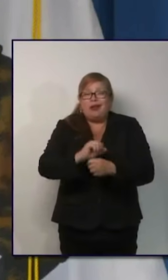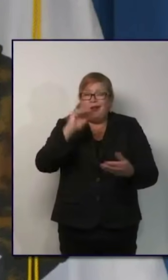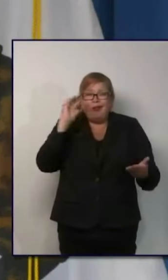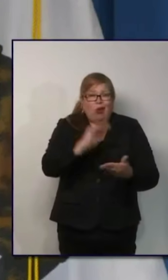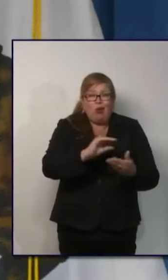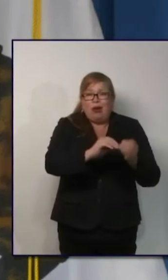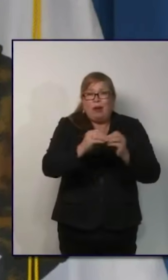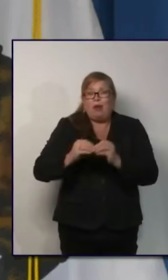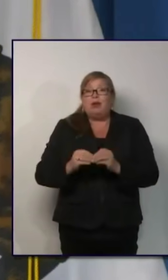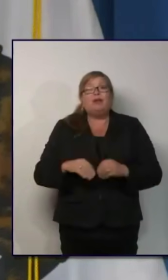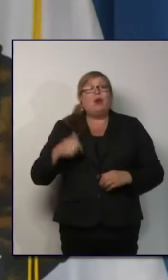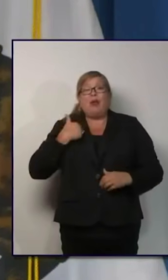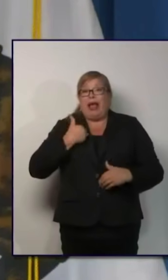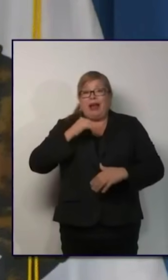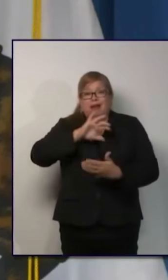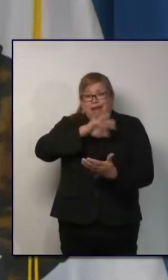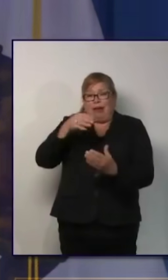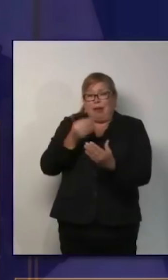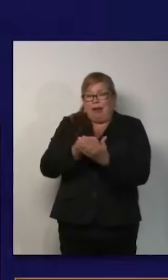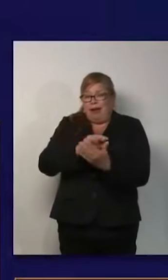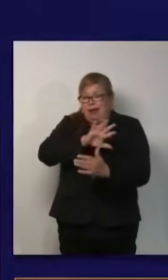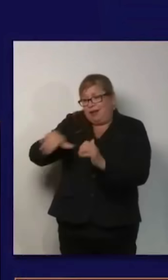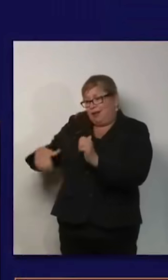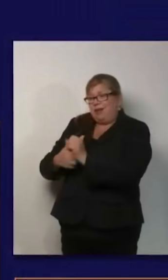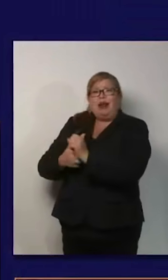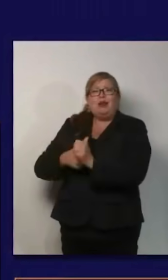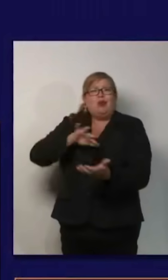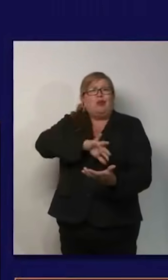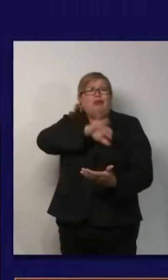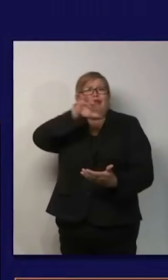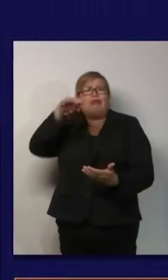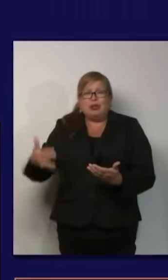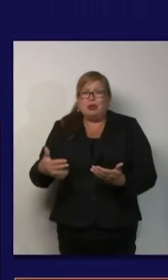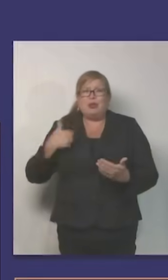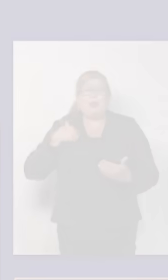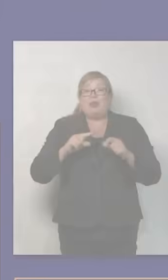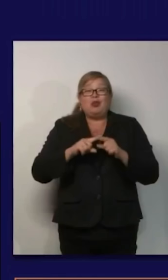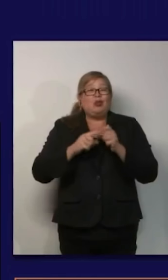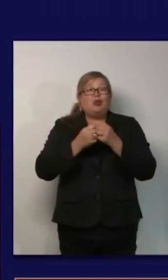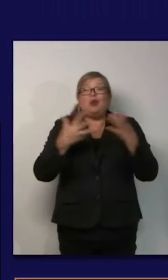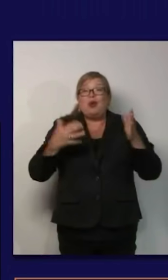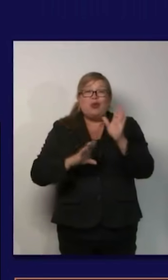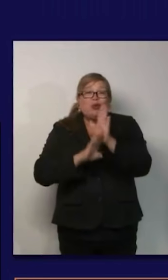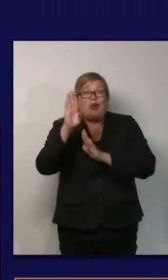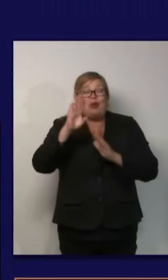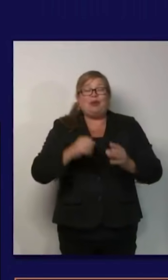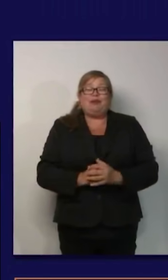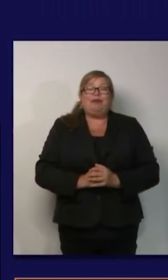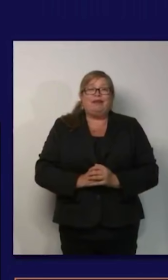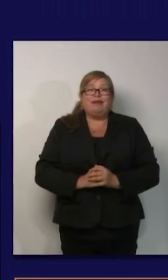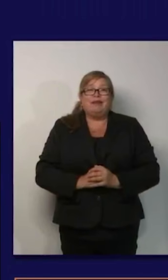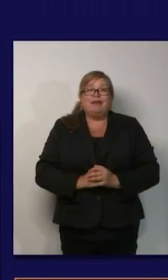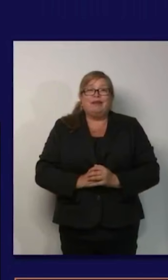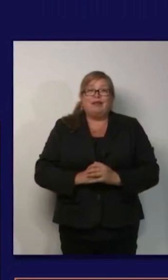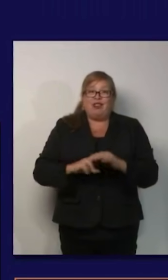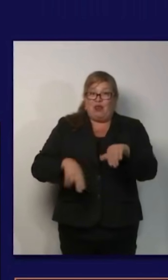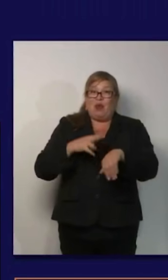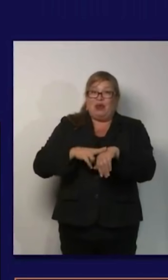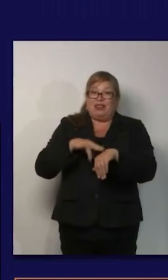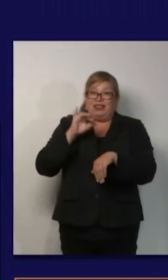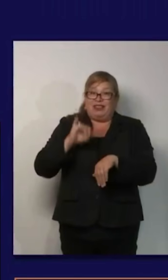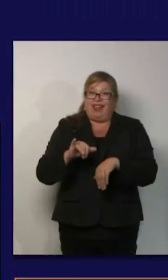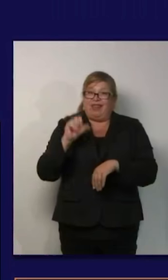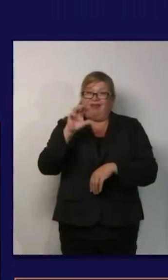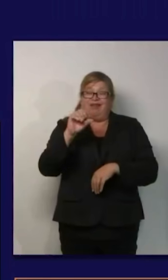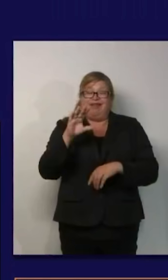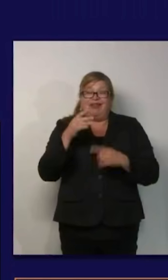debating how to balance a record amount of surplus. Of course, that was January.